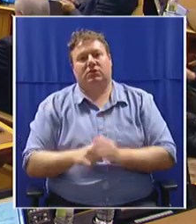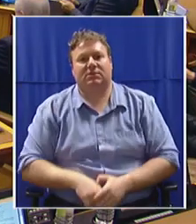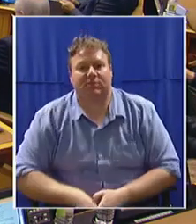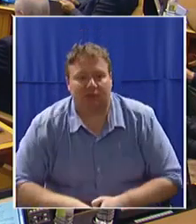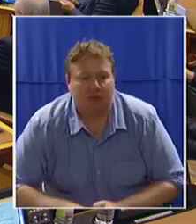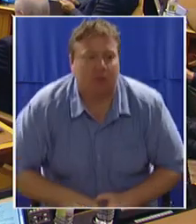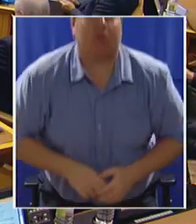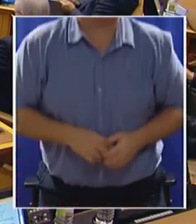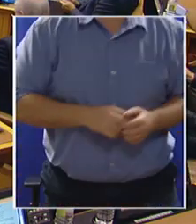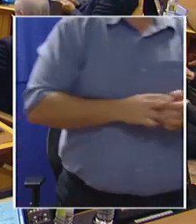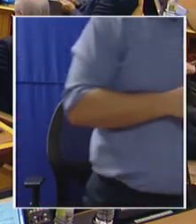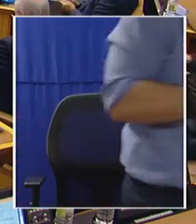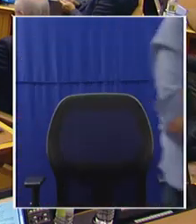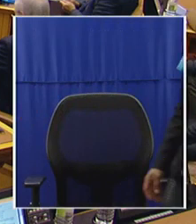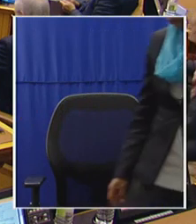Ntlangwini.